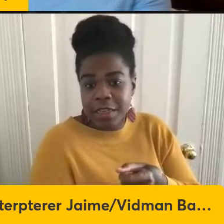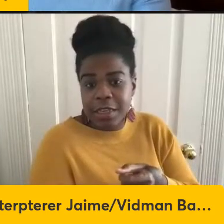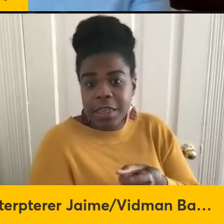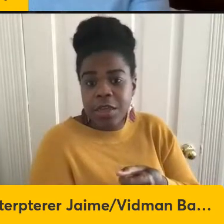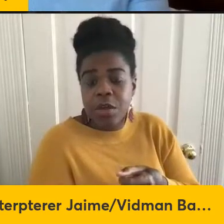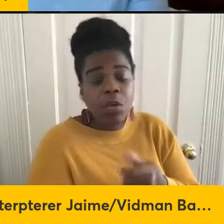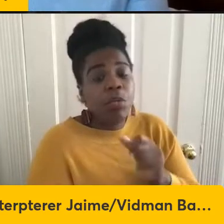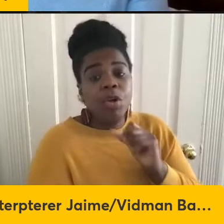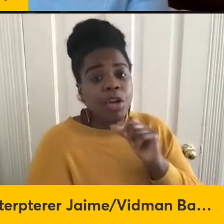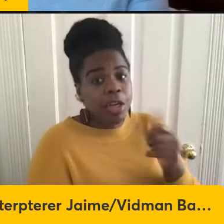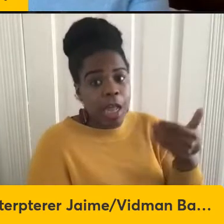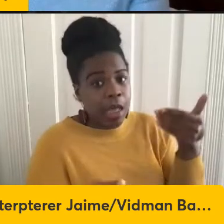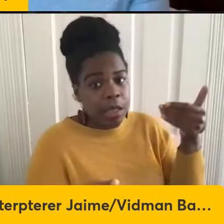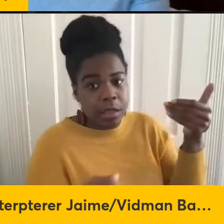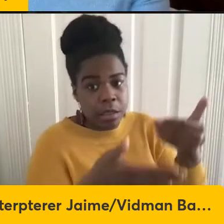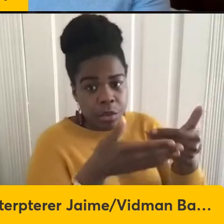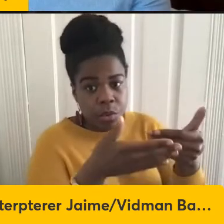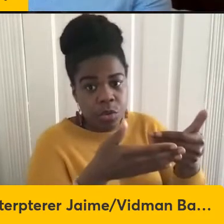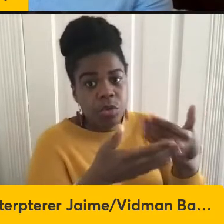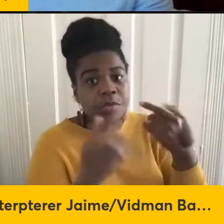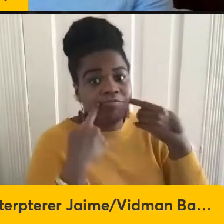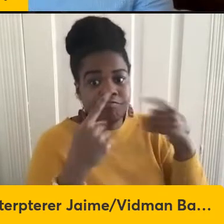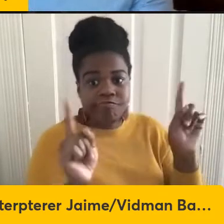near where we want to be at the moment.